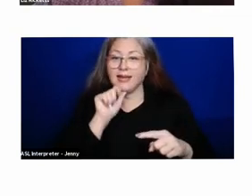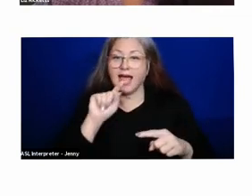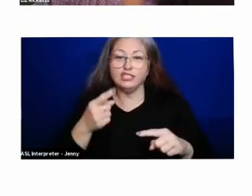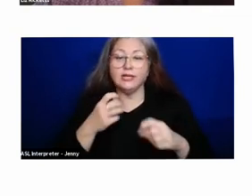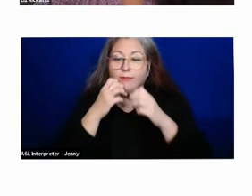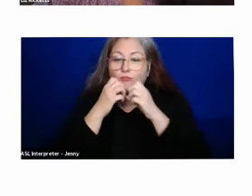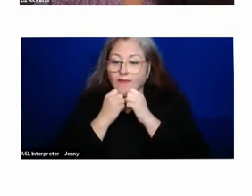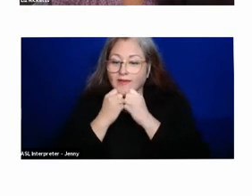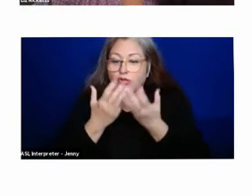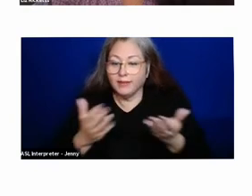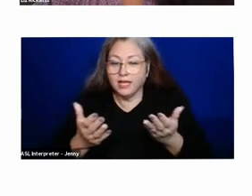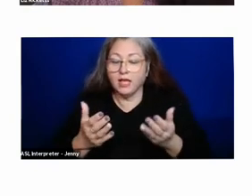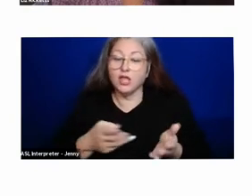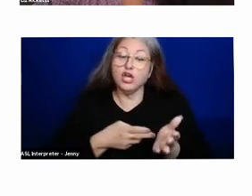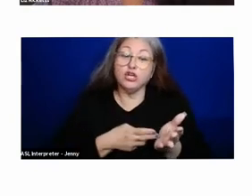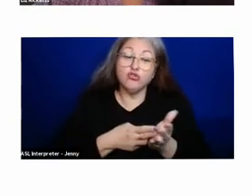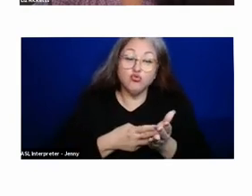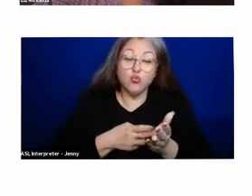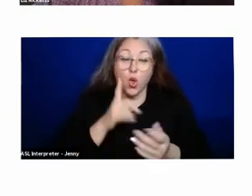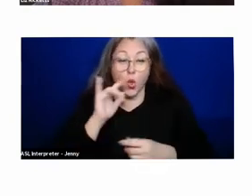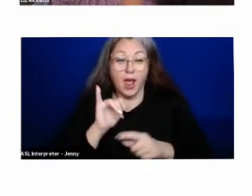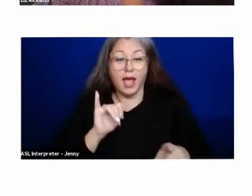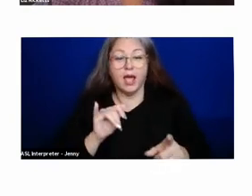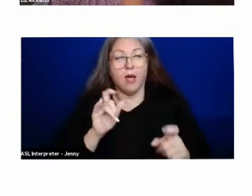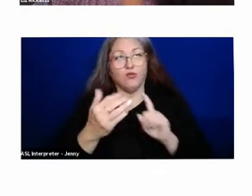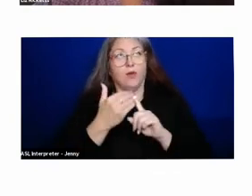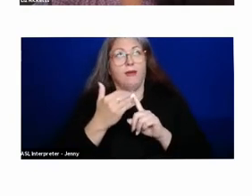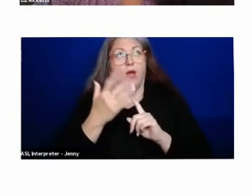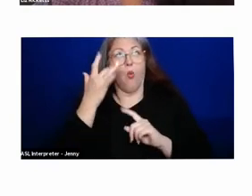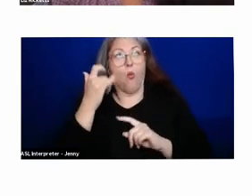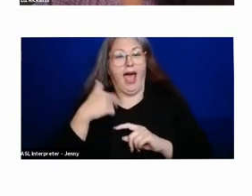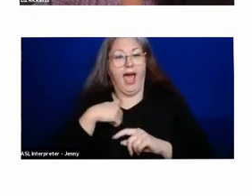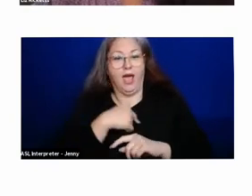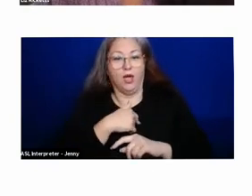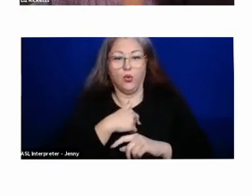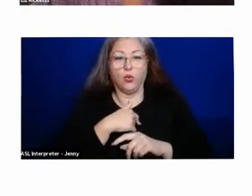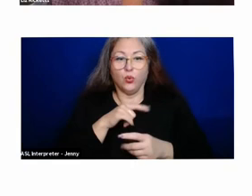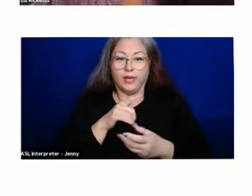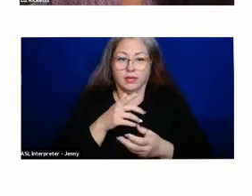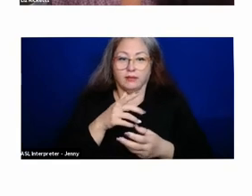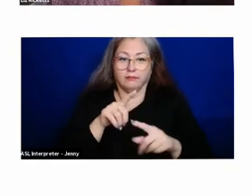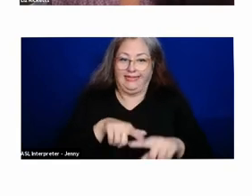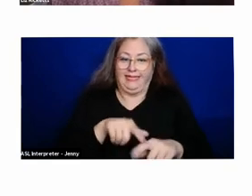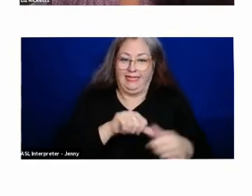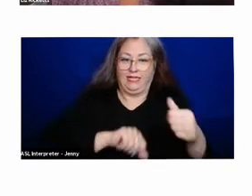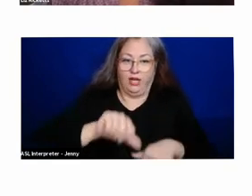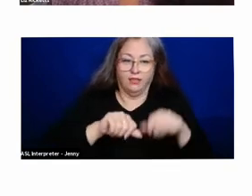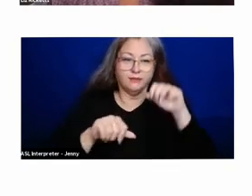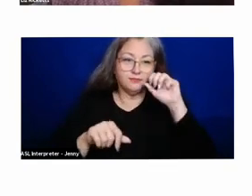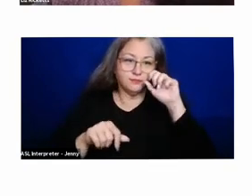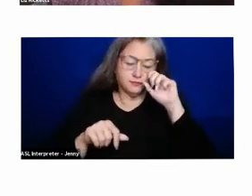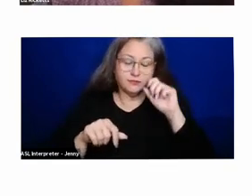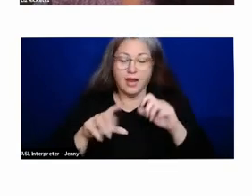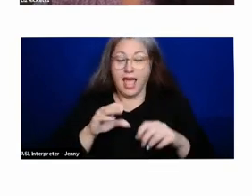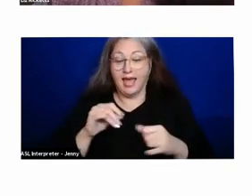of material. A true circular economy reminds us why we need one another. Lastly, we need